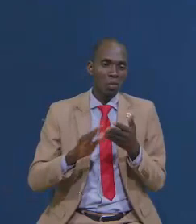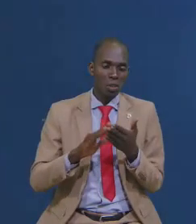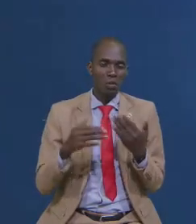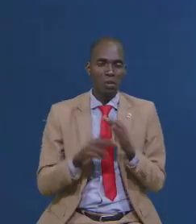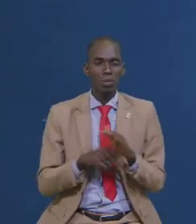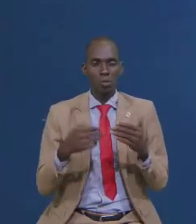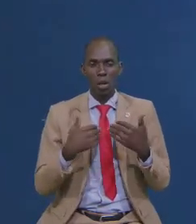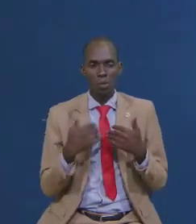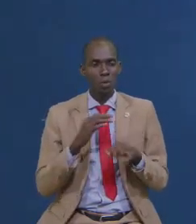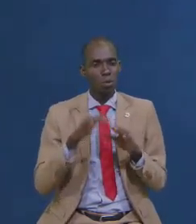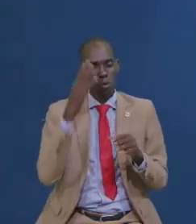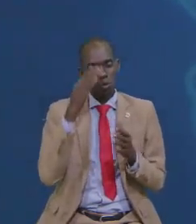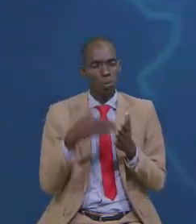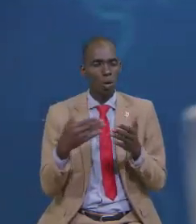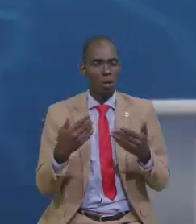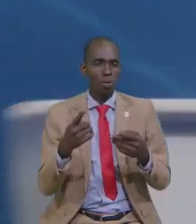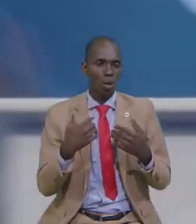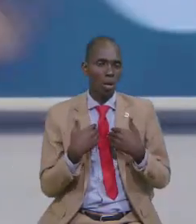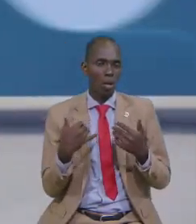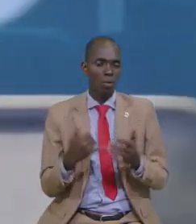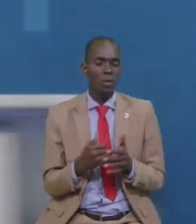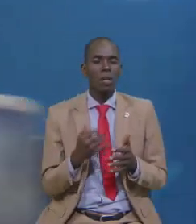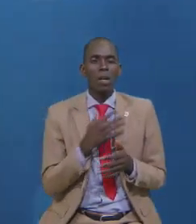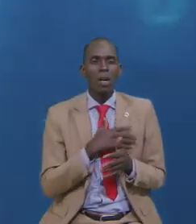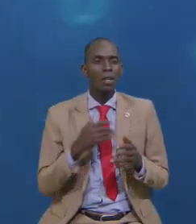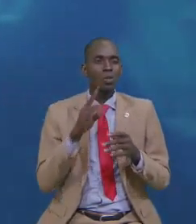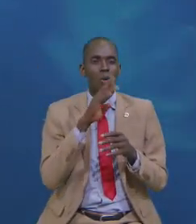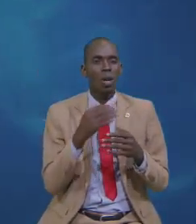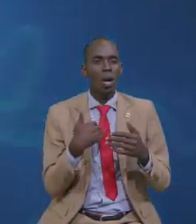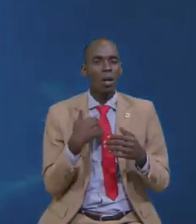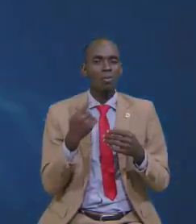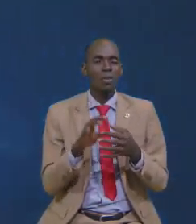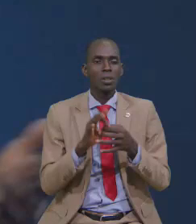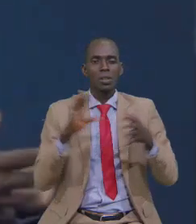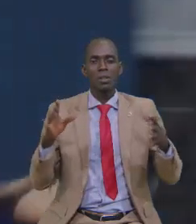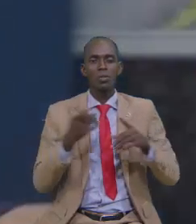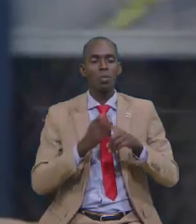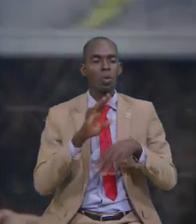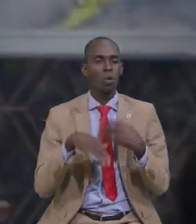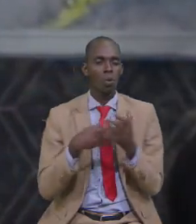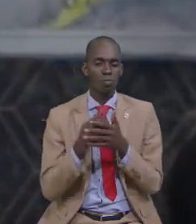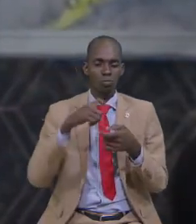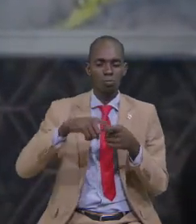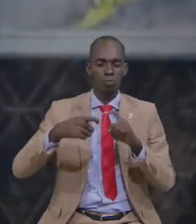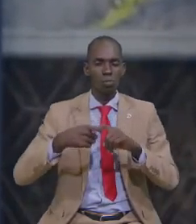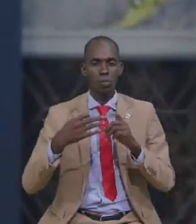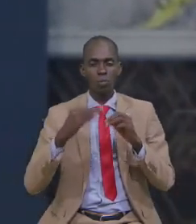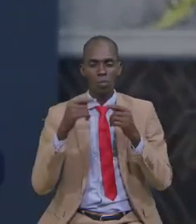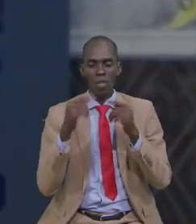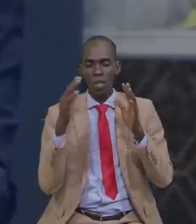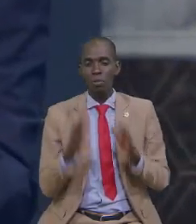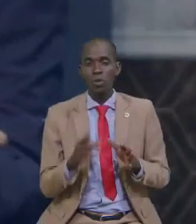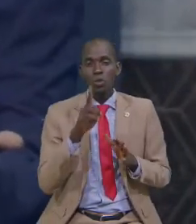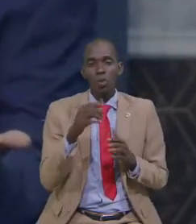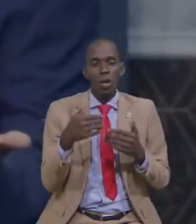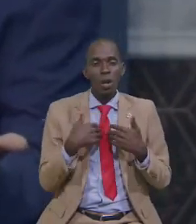have release from all the power, all the shackles of the enemy. And you don't know you have that. You have the